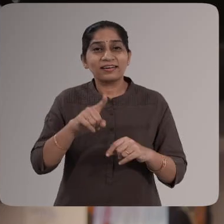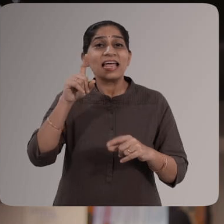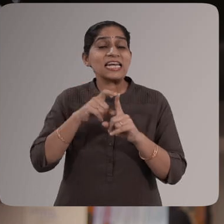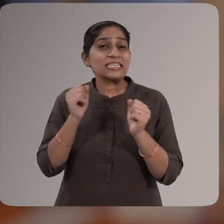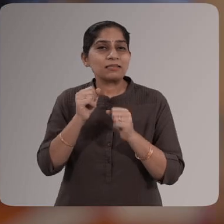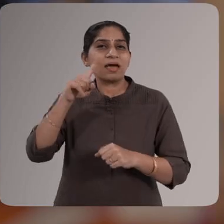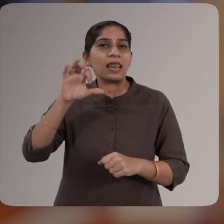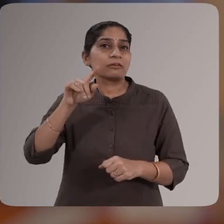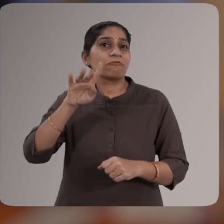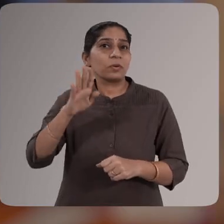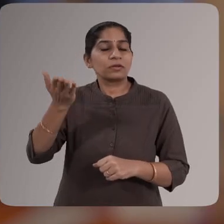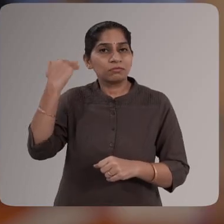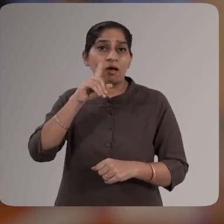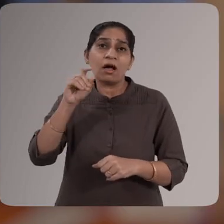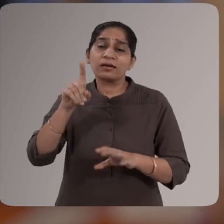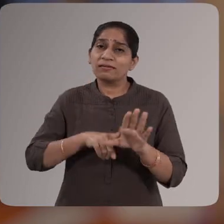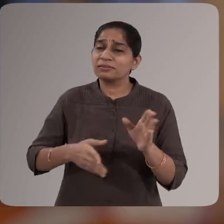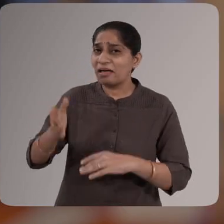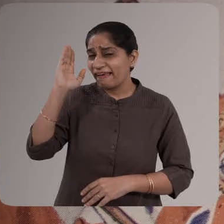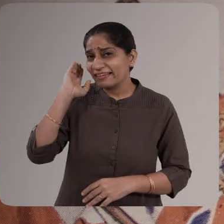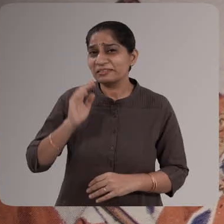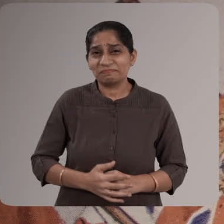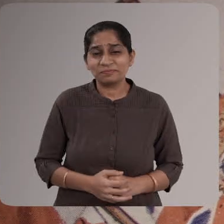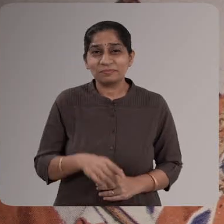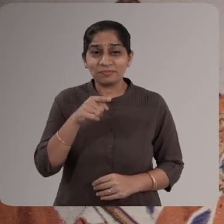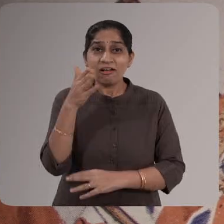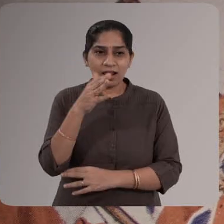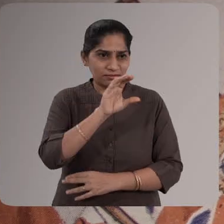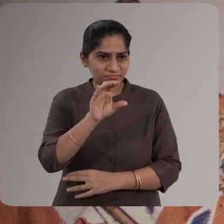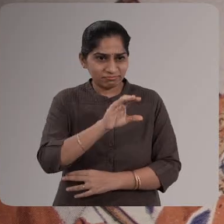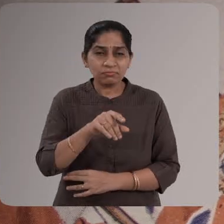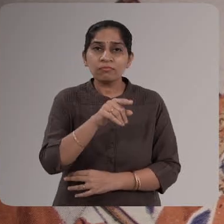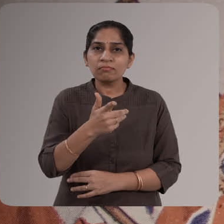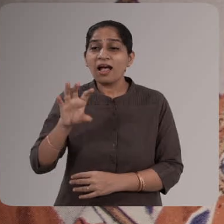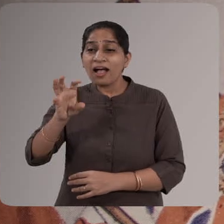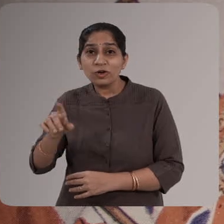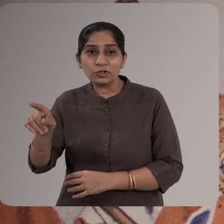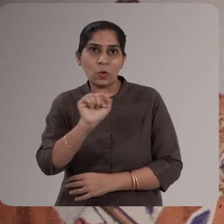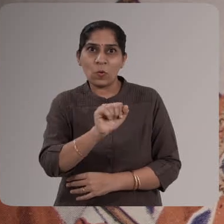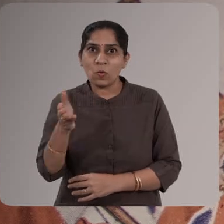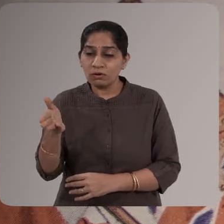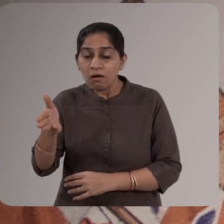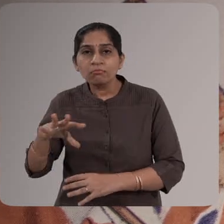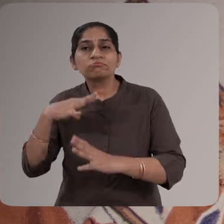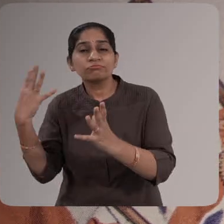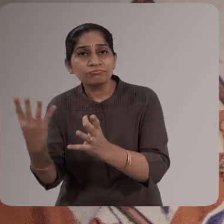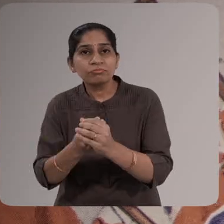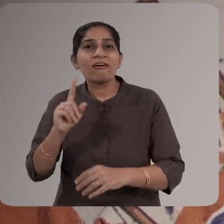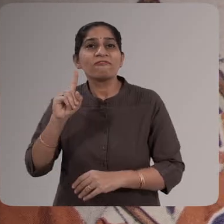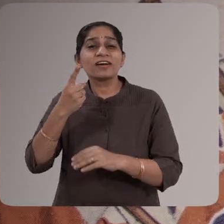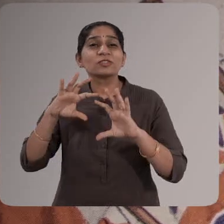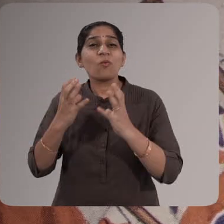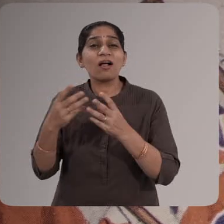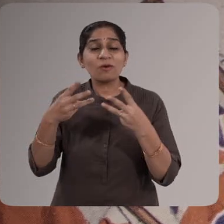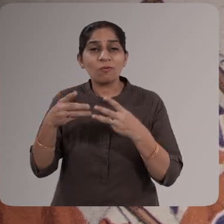December 1914, more than 100 years ago. The flags that feature on it were those of the nations that had joined what would